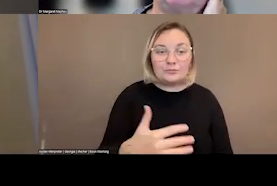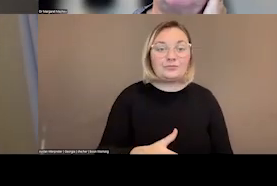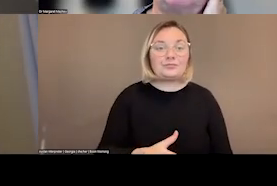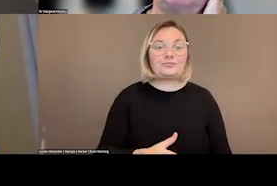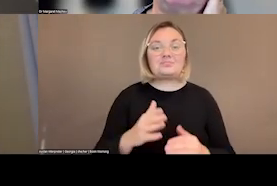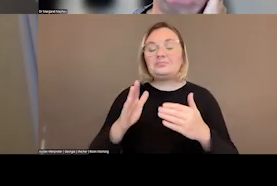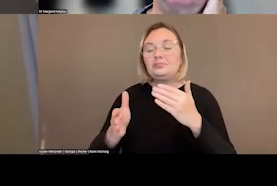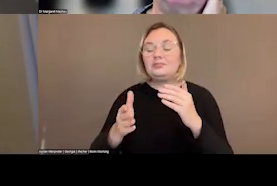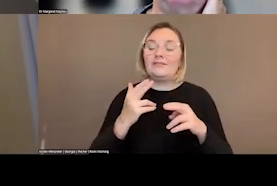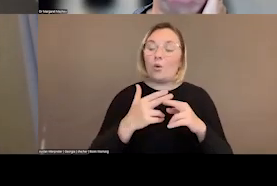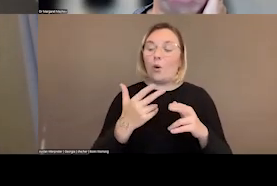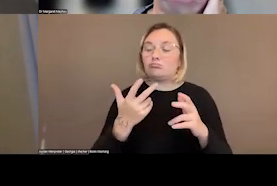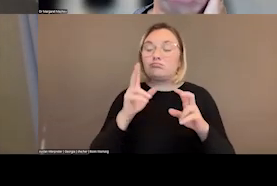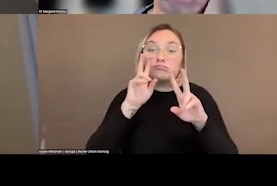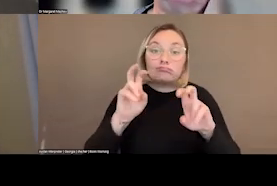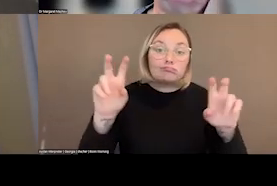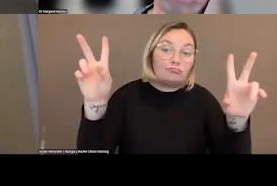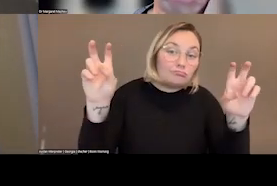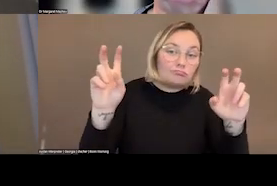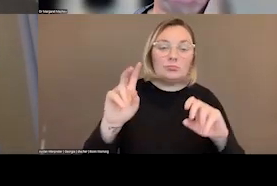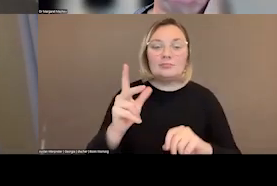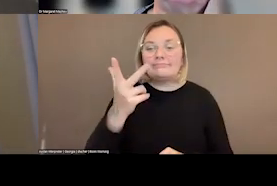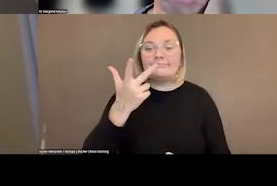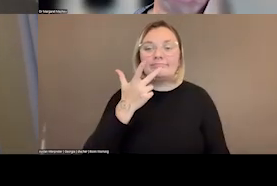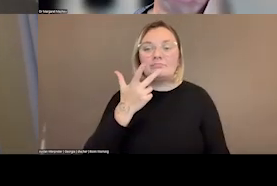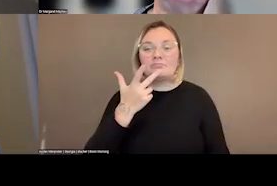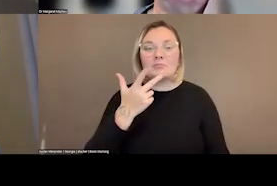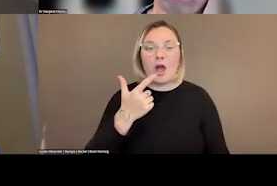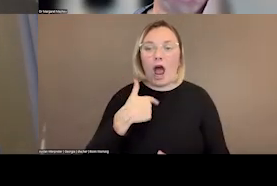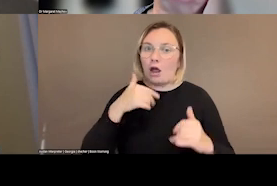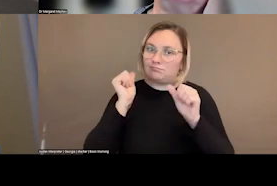in this hypothetical, I'm a very accomplished